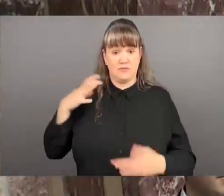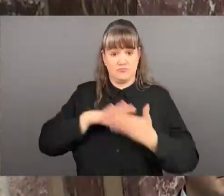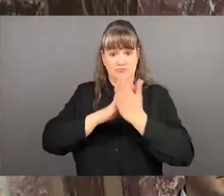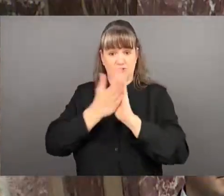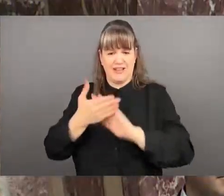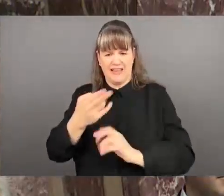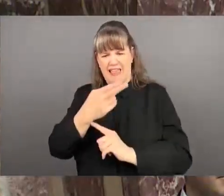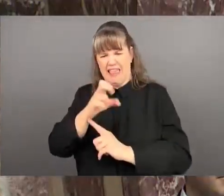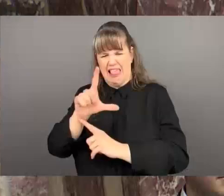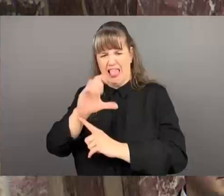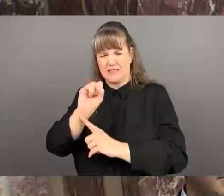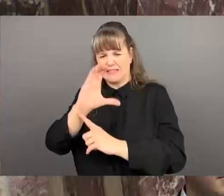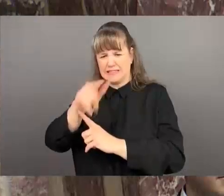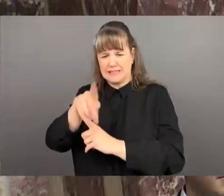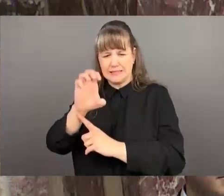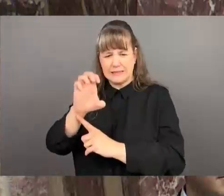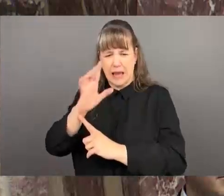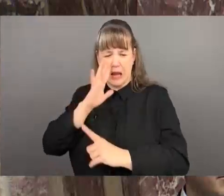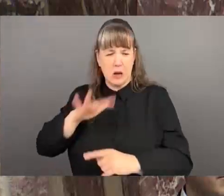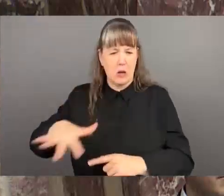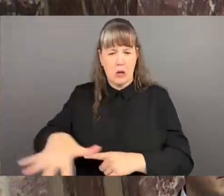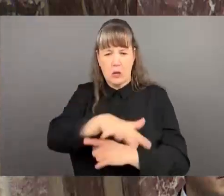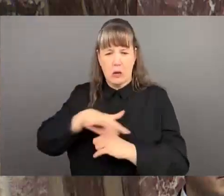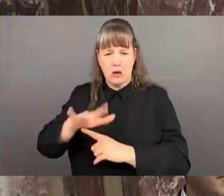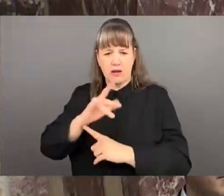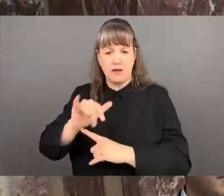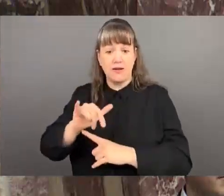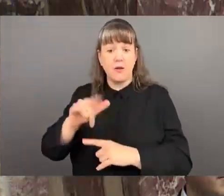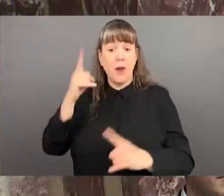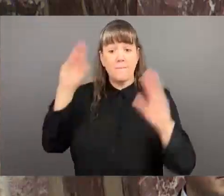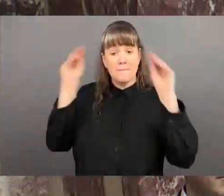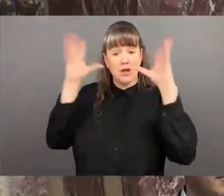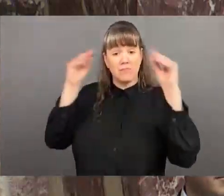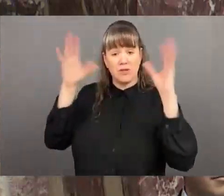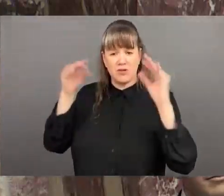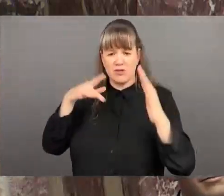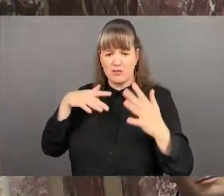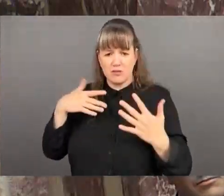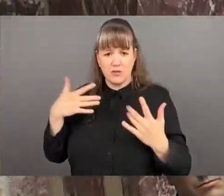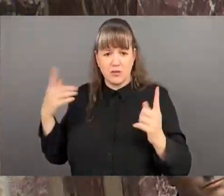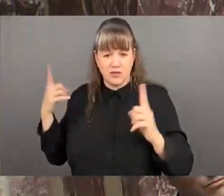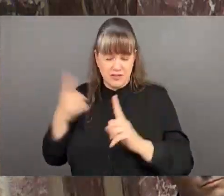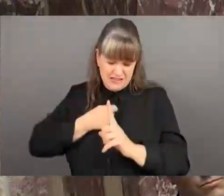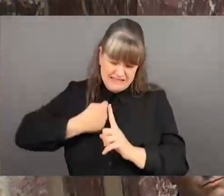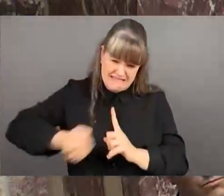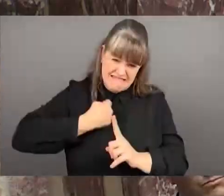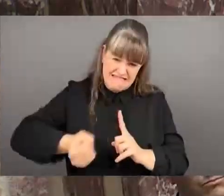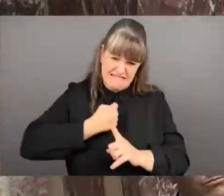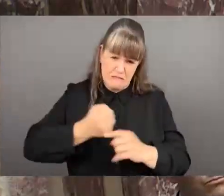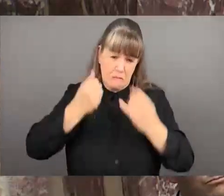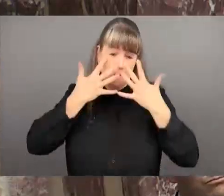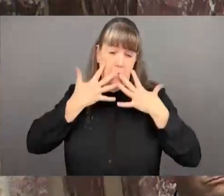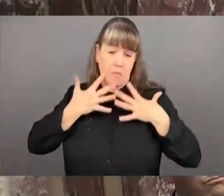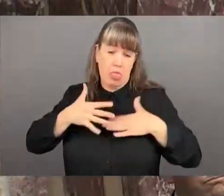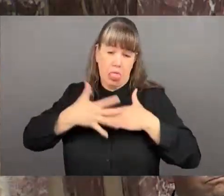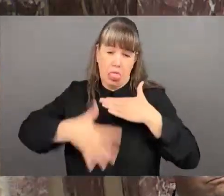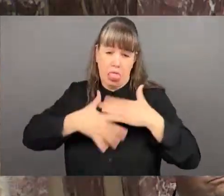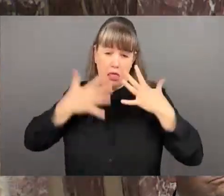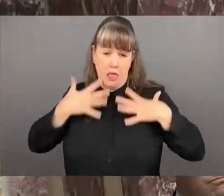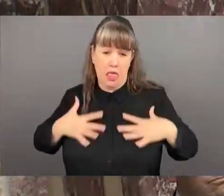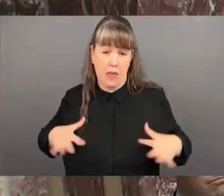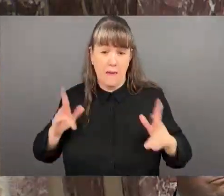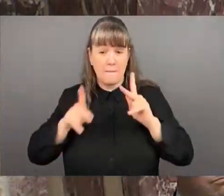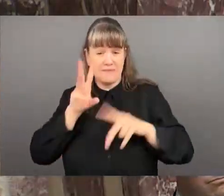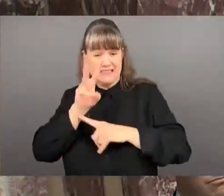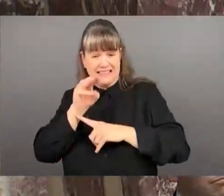paramedic was beaten bloody and surrounded by over 60 people who descended on him as a violent